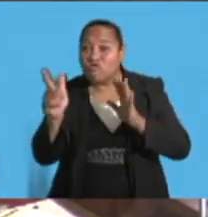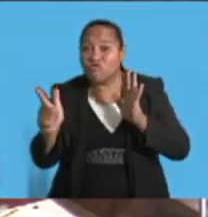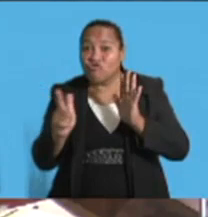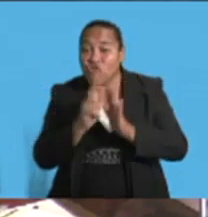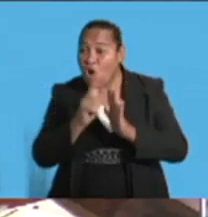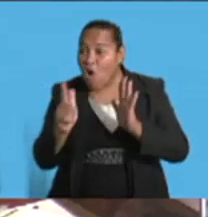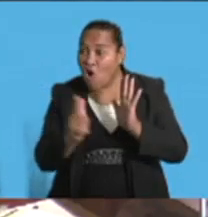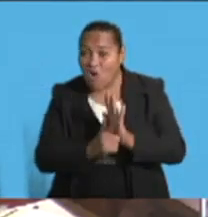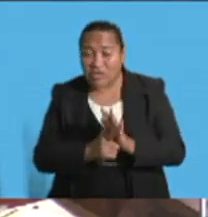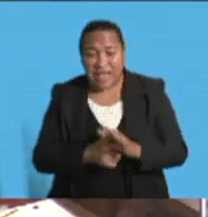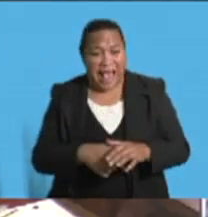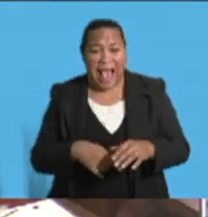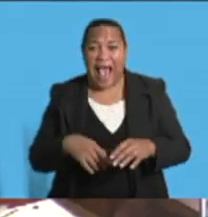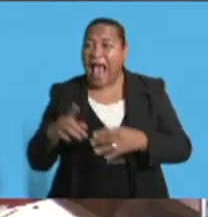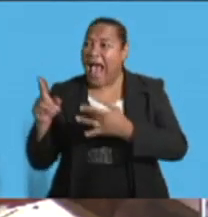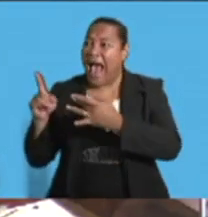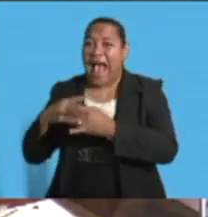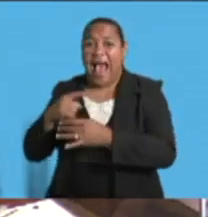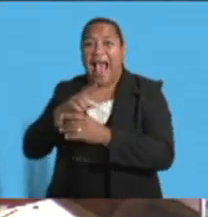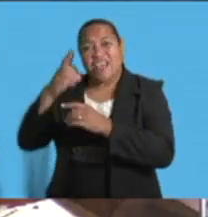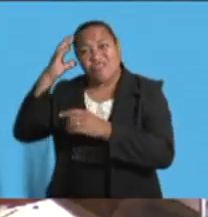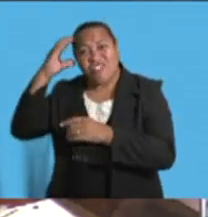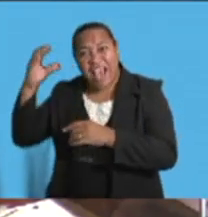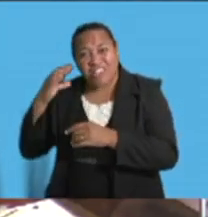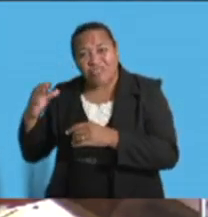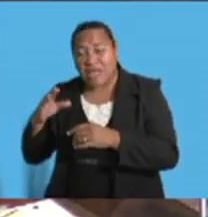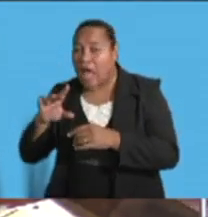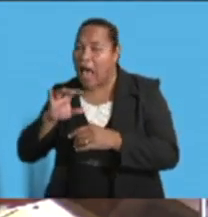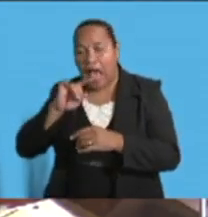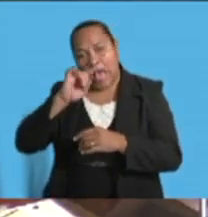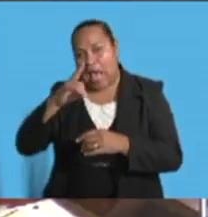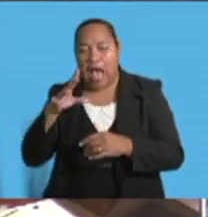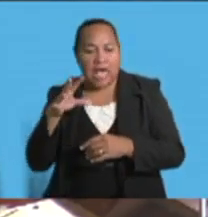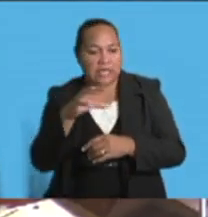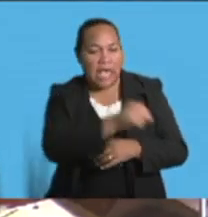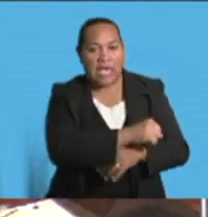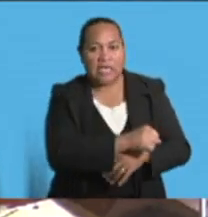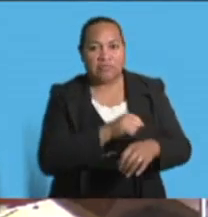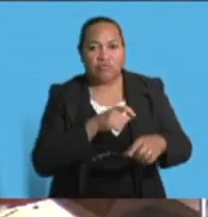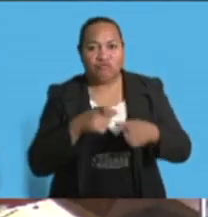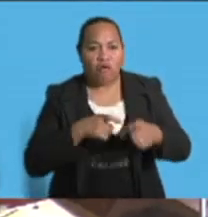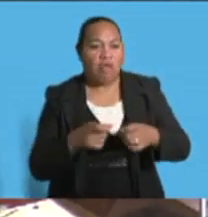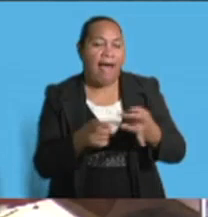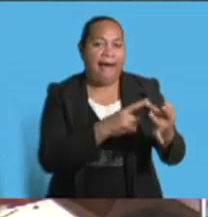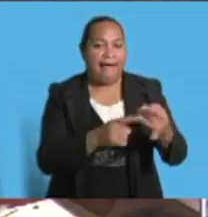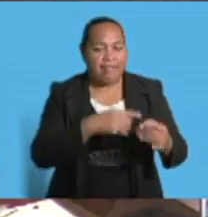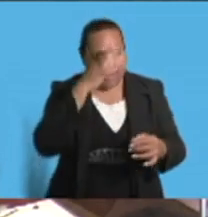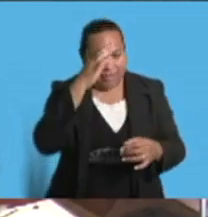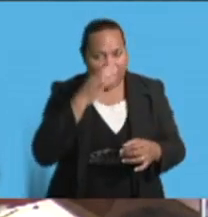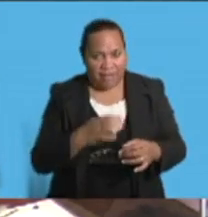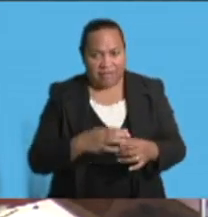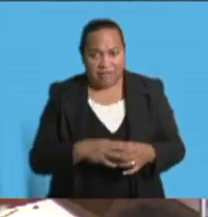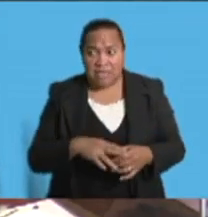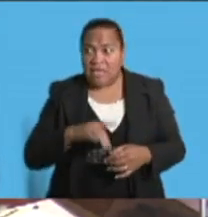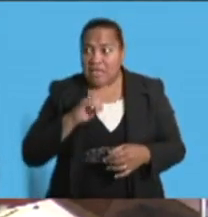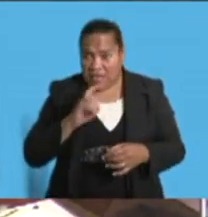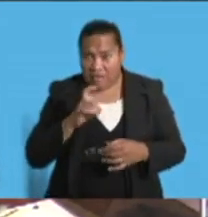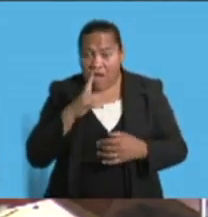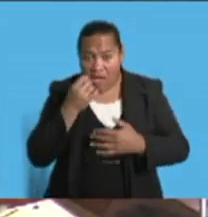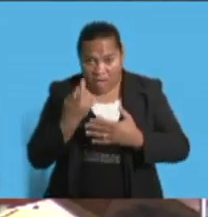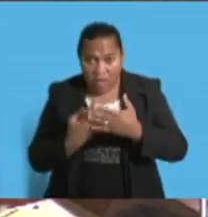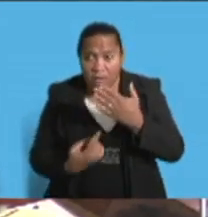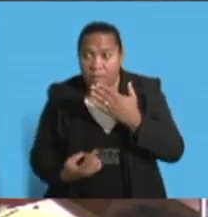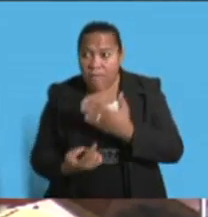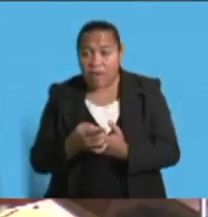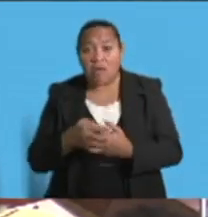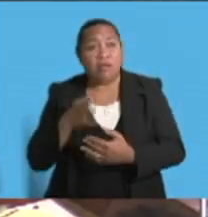one country to take over another anymore. If any such thing was possible, all those countries who have taken loans from another country would have been